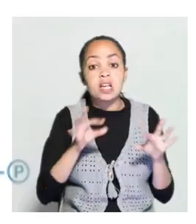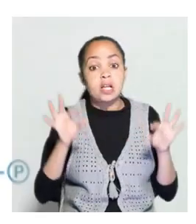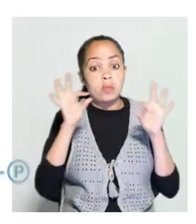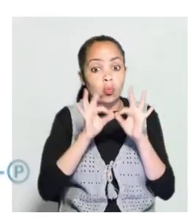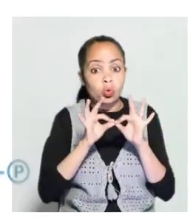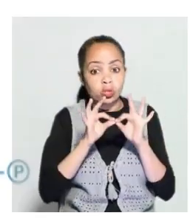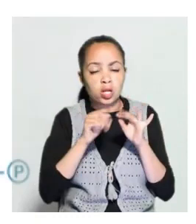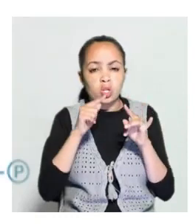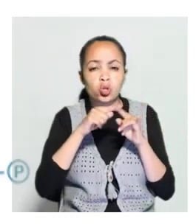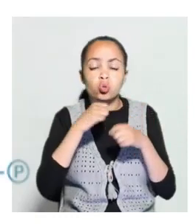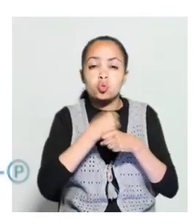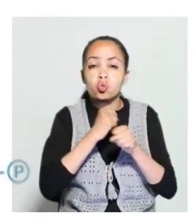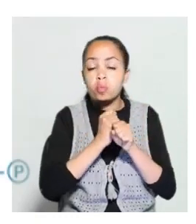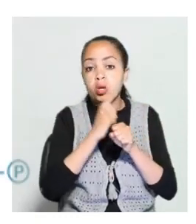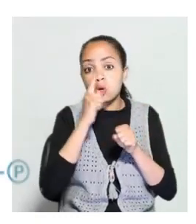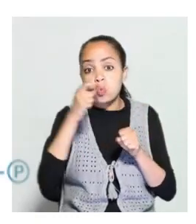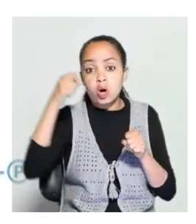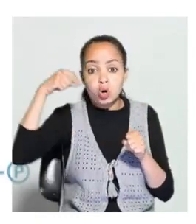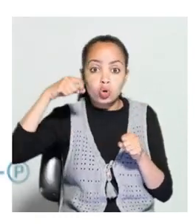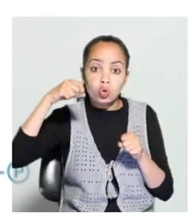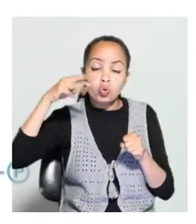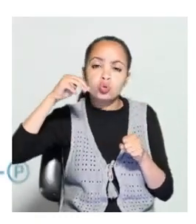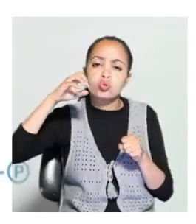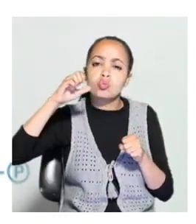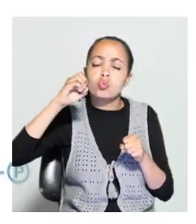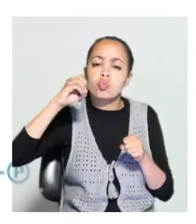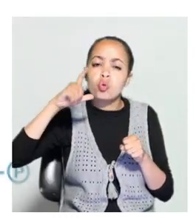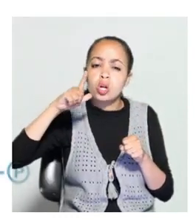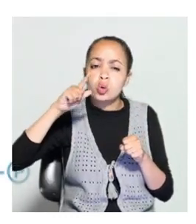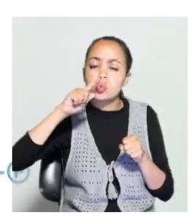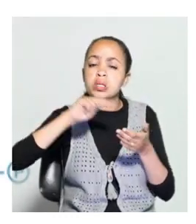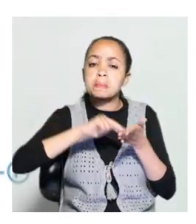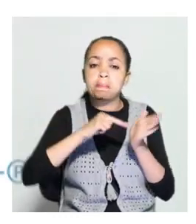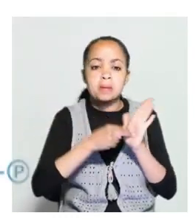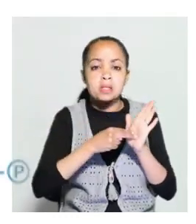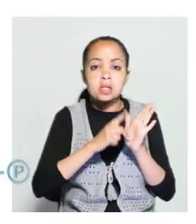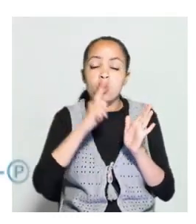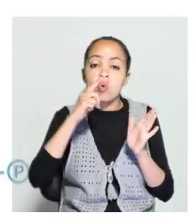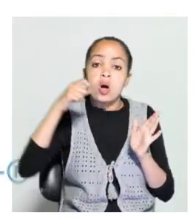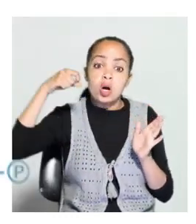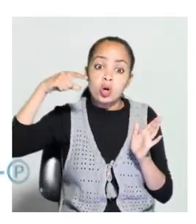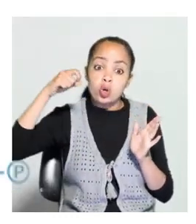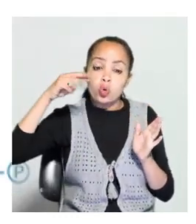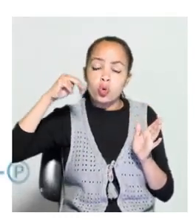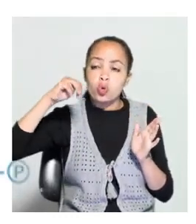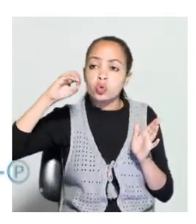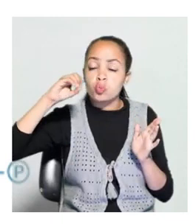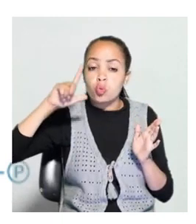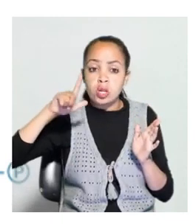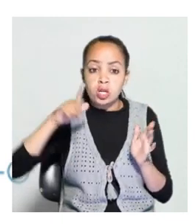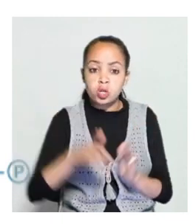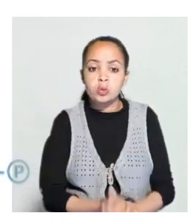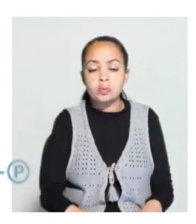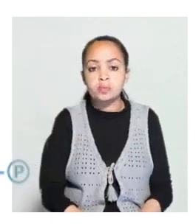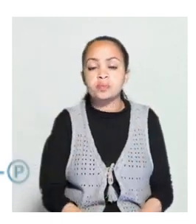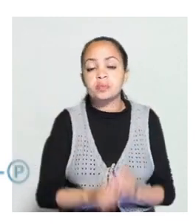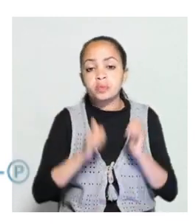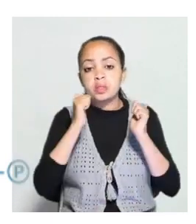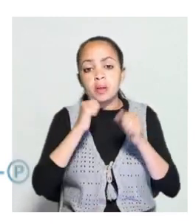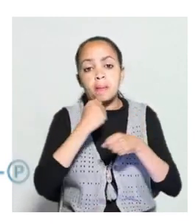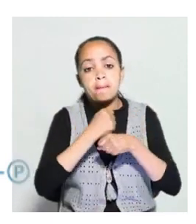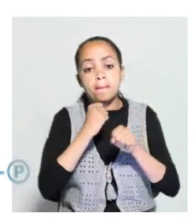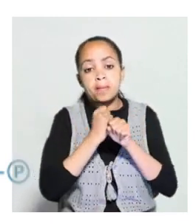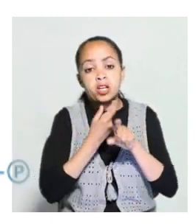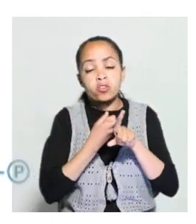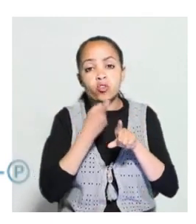important to make one glucose molecule, which I mean one glucose molecule can be made